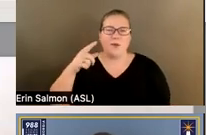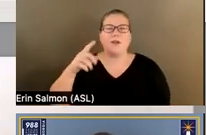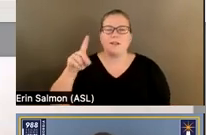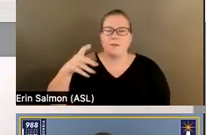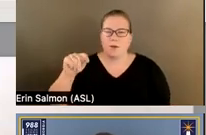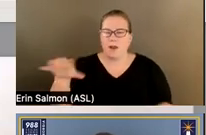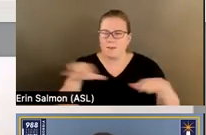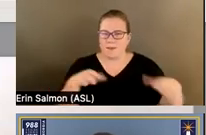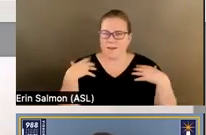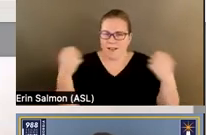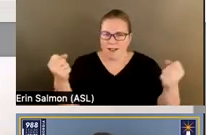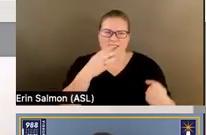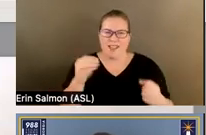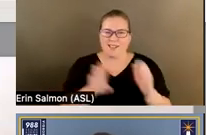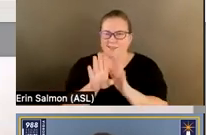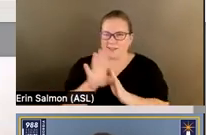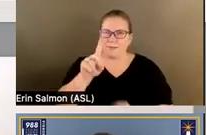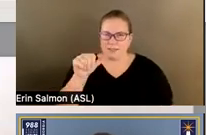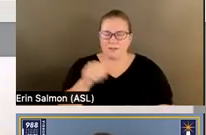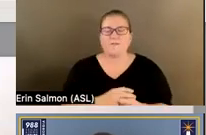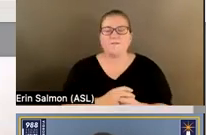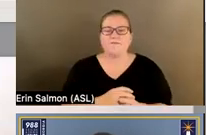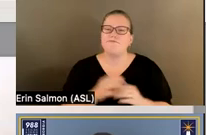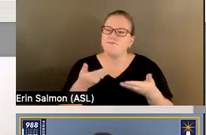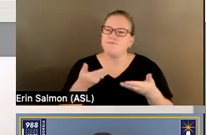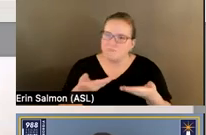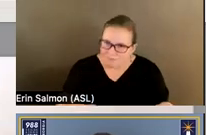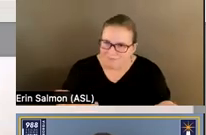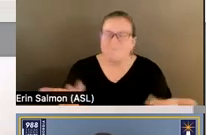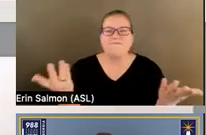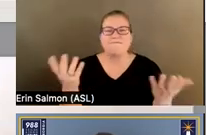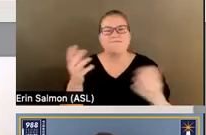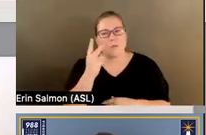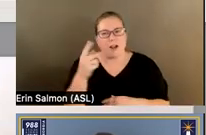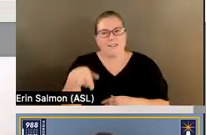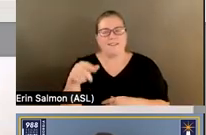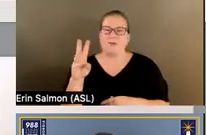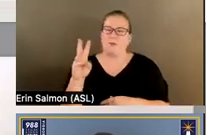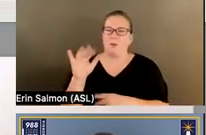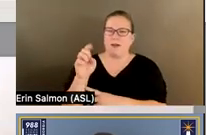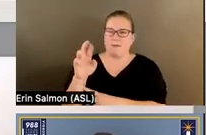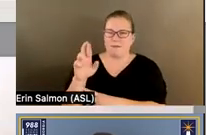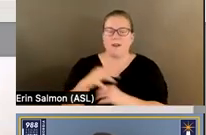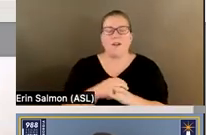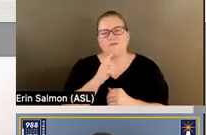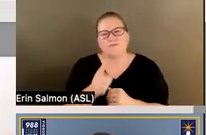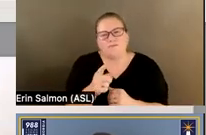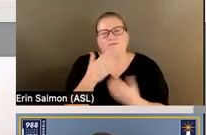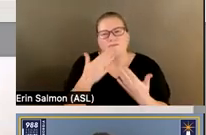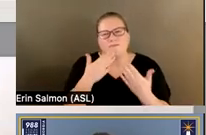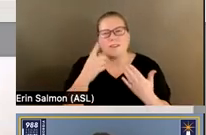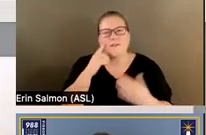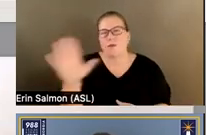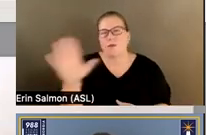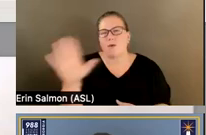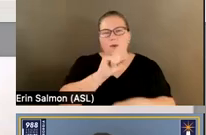Disabilities. I would like to welcome and thank you for your interest in this work, which has been especially important to me personally.